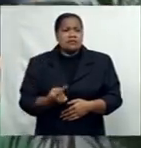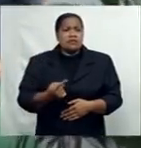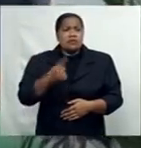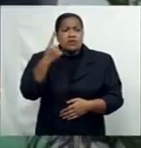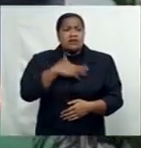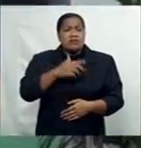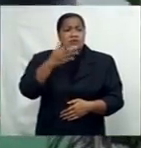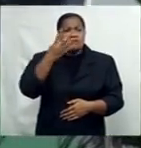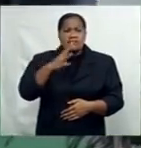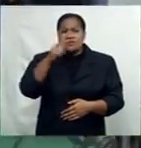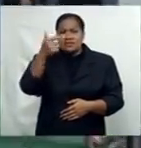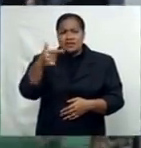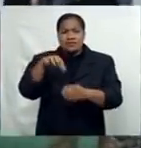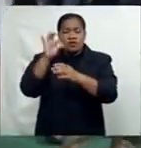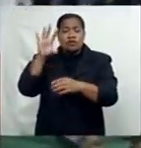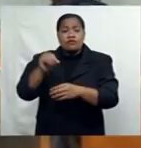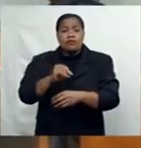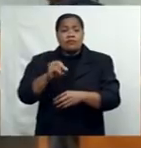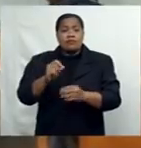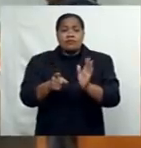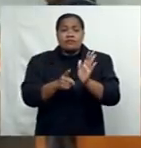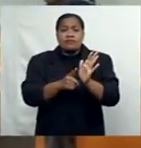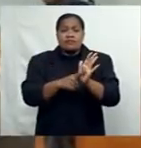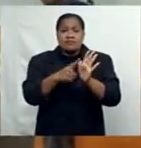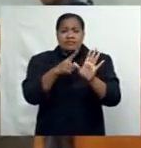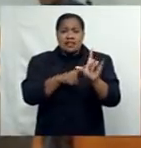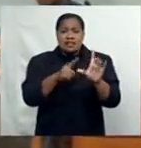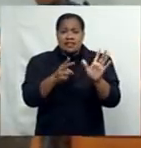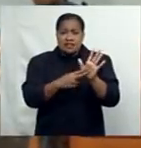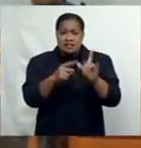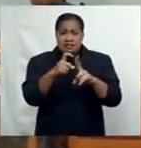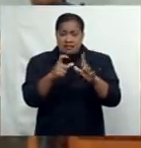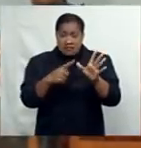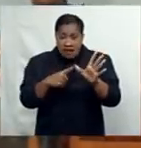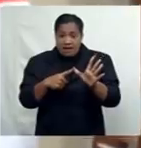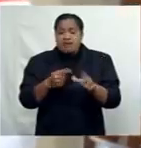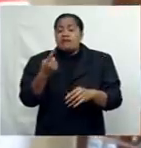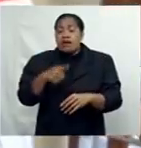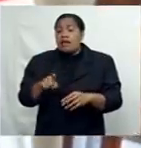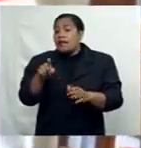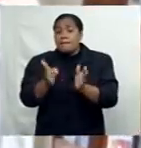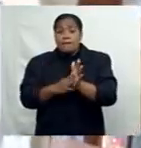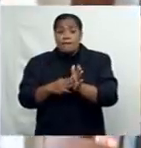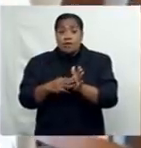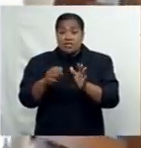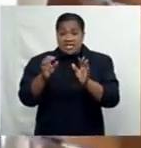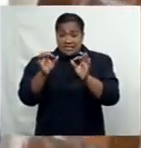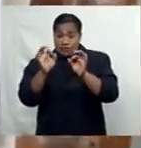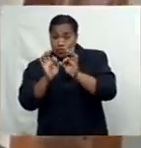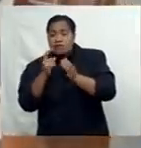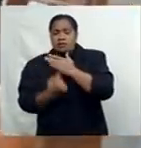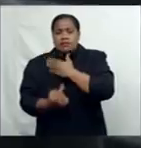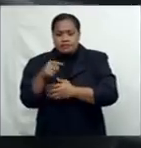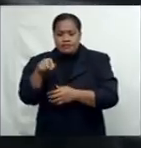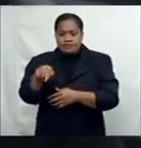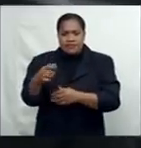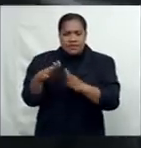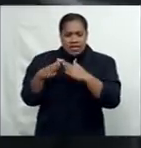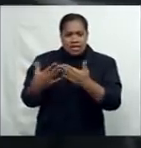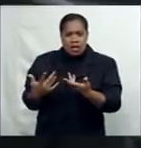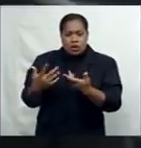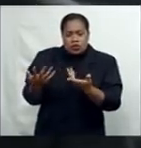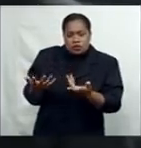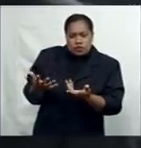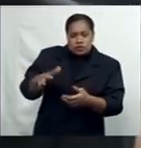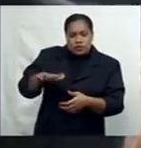14,137 votes from Linda Tambuya and Moses Bulitavu hangs in the balance in relation to previous feuds with the party. This